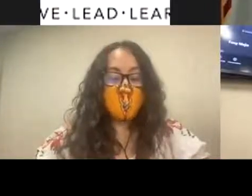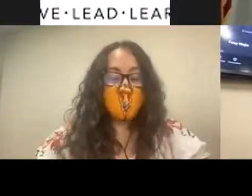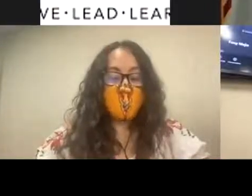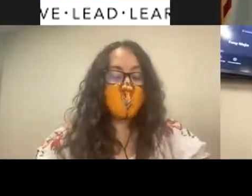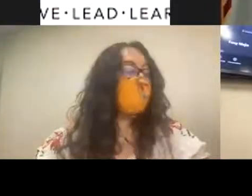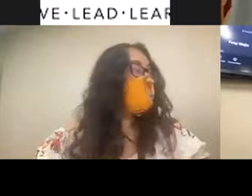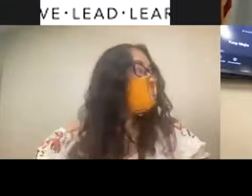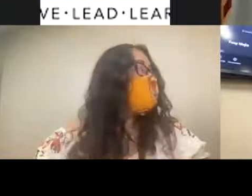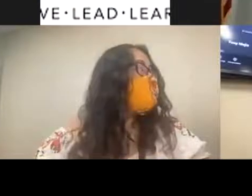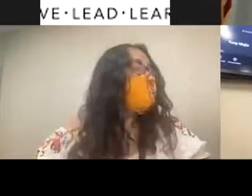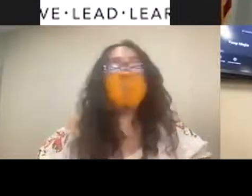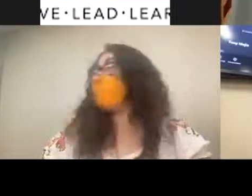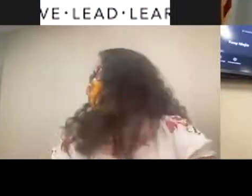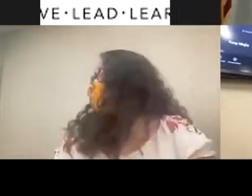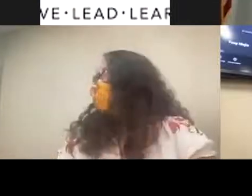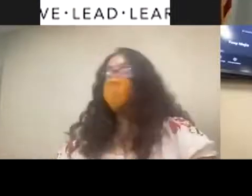Do